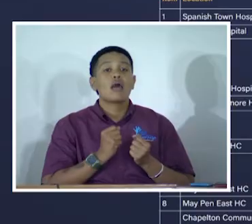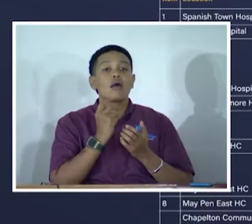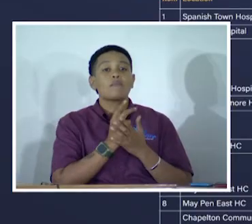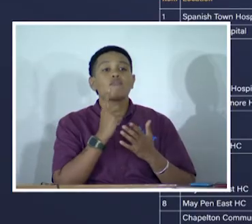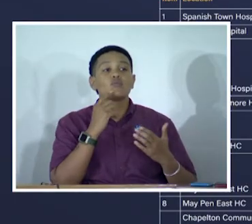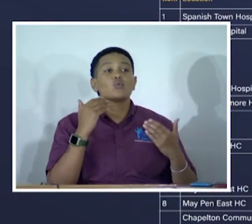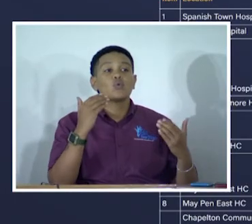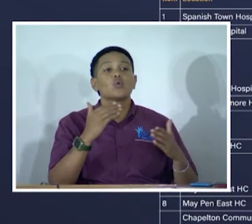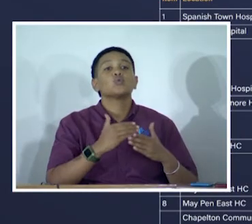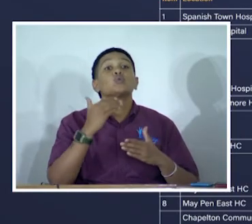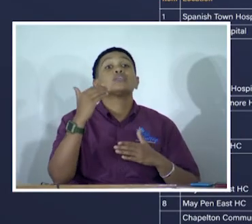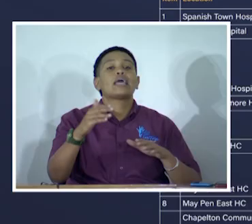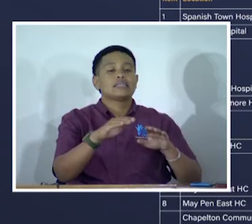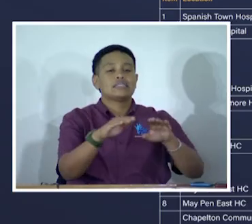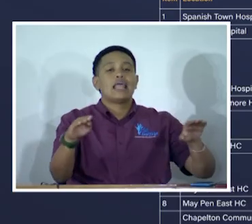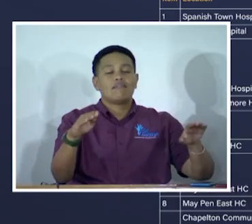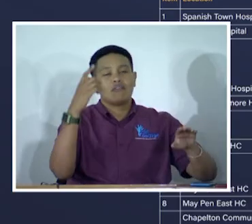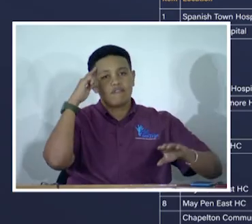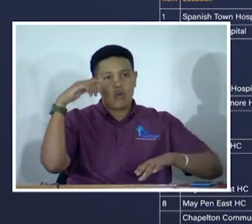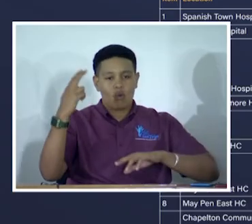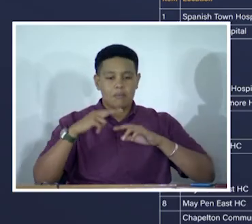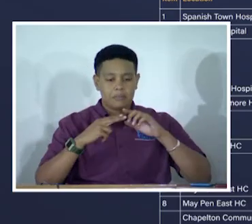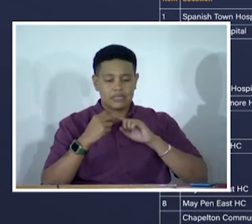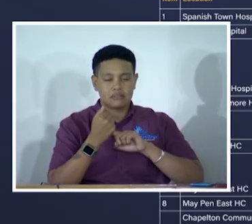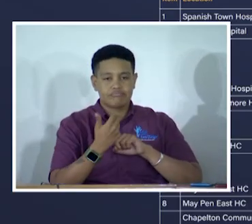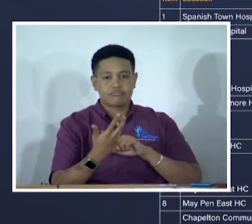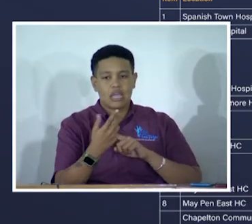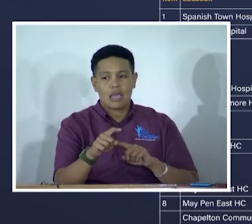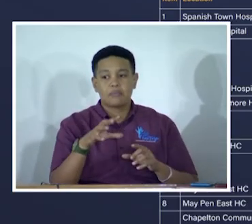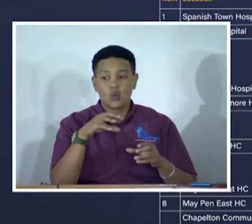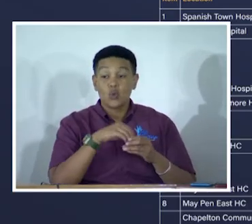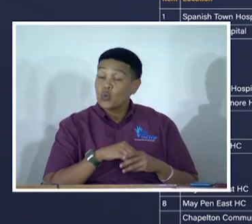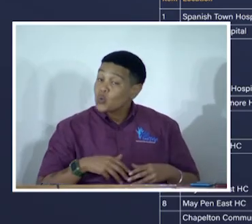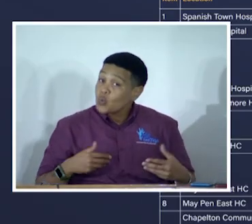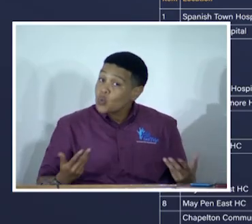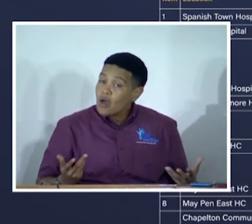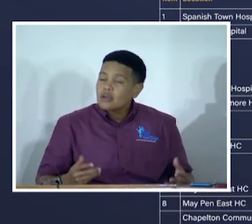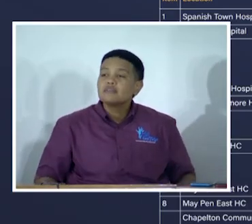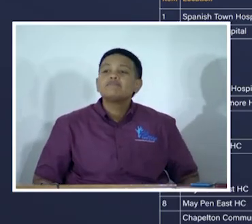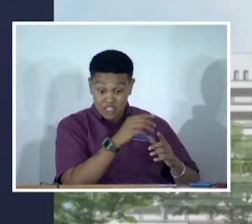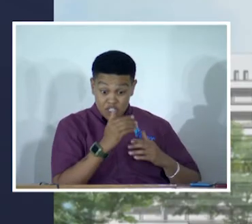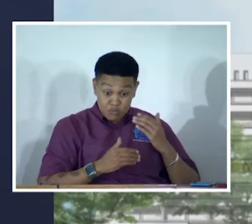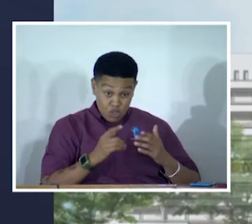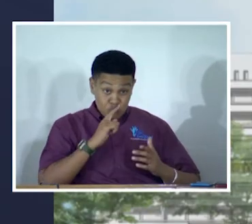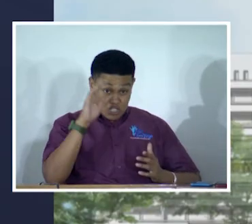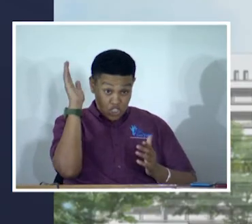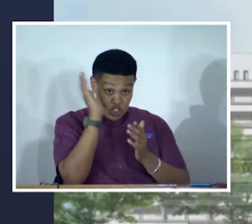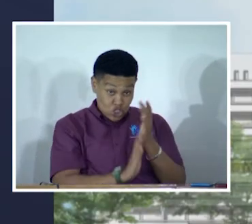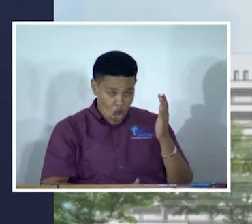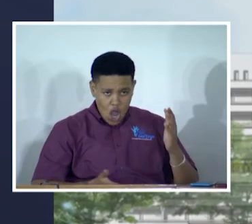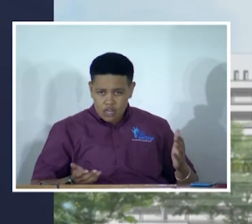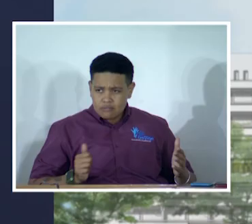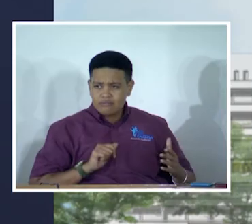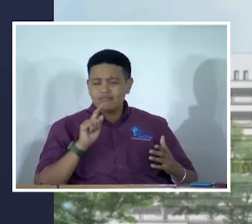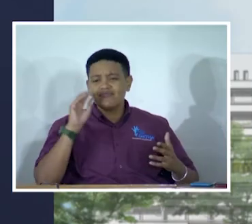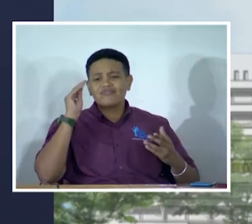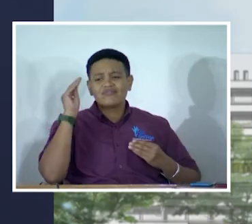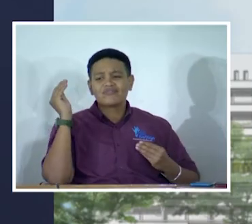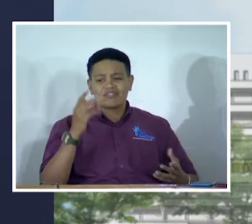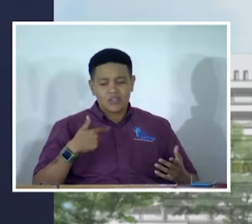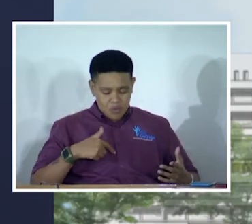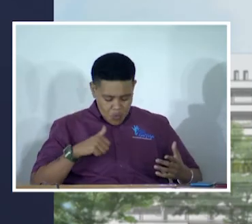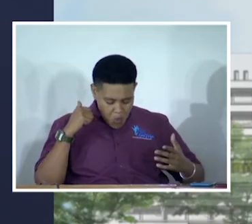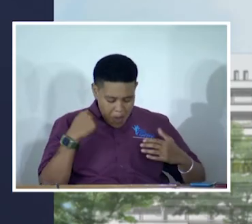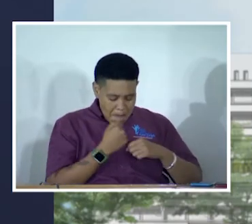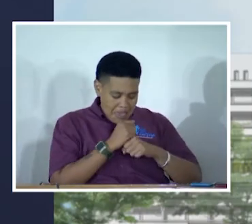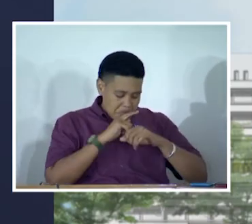time. $205 to $236 million in capital expenditure has been committed over a 5-year